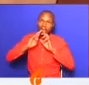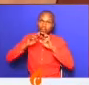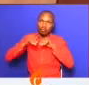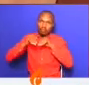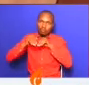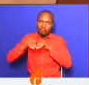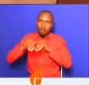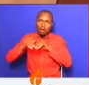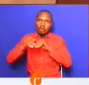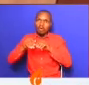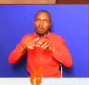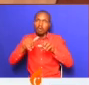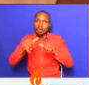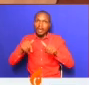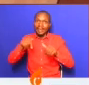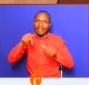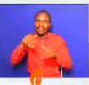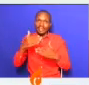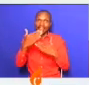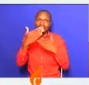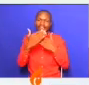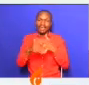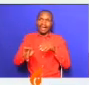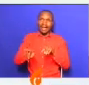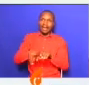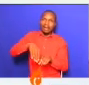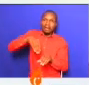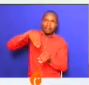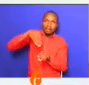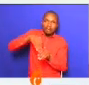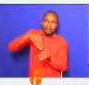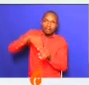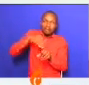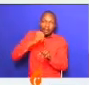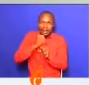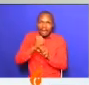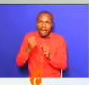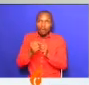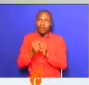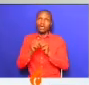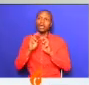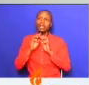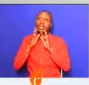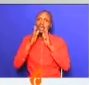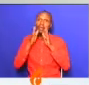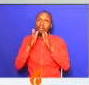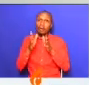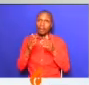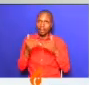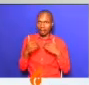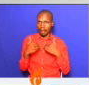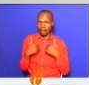weke margoba ya lero chinga kichikora cha ninge wakwa amo nomolikito Eric Maube.